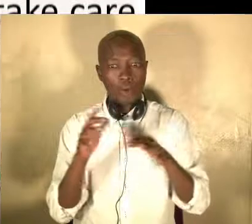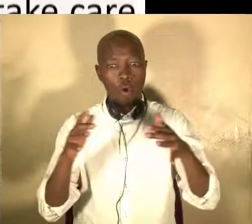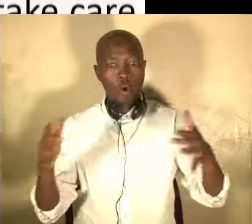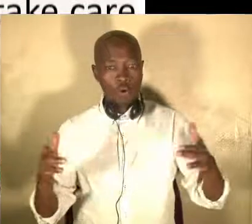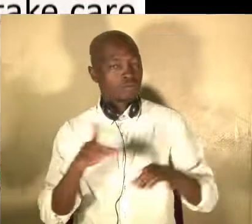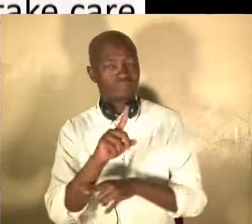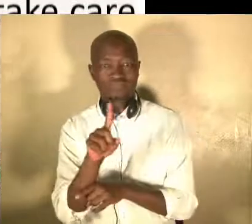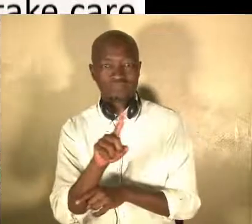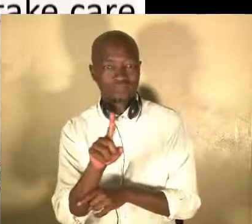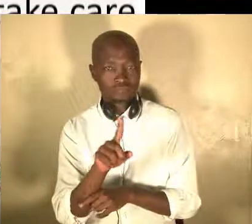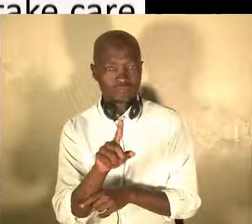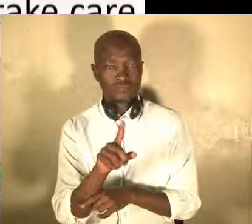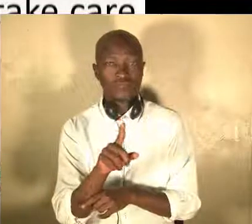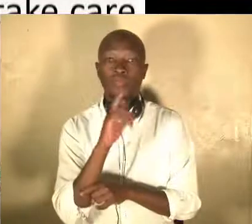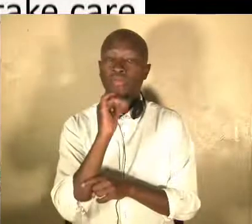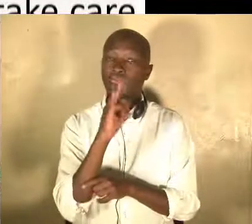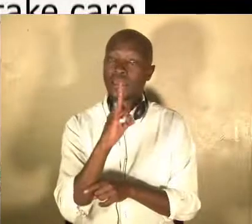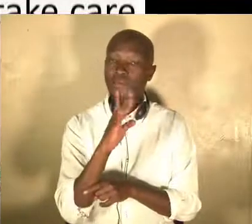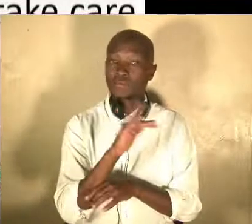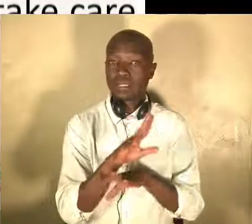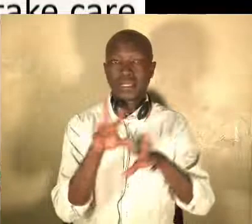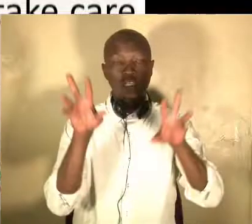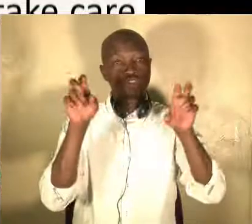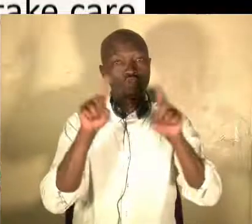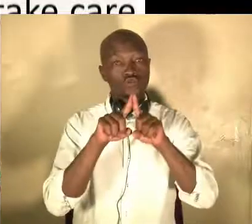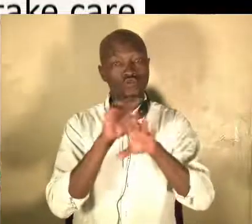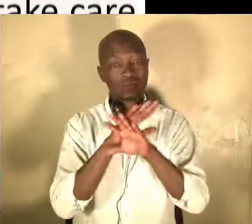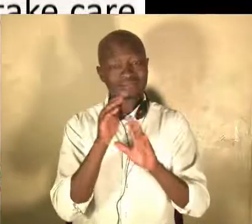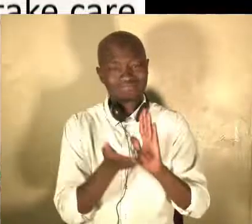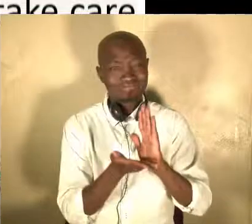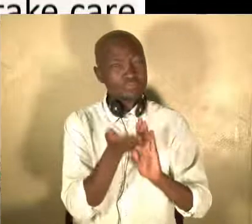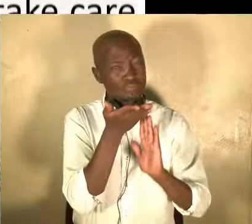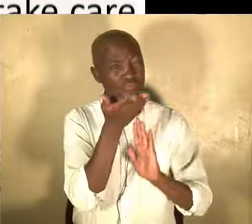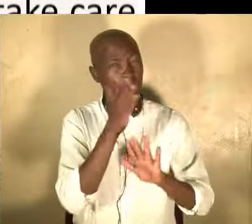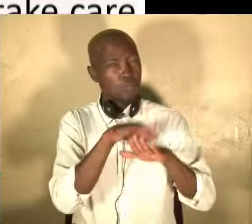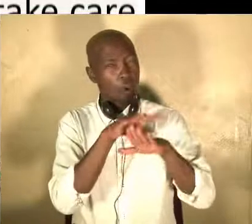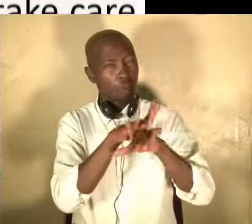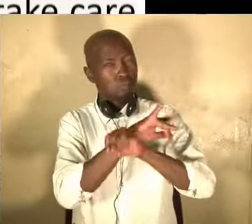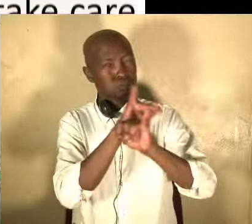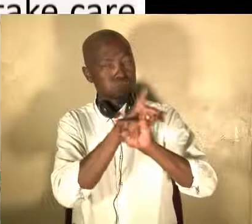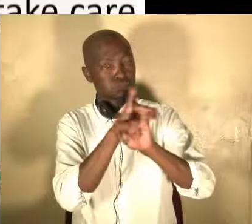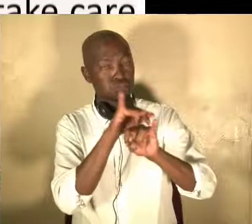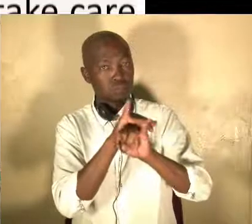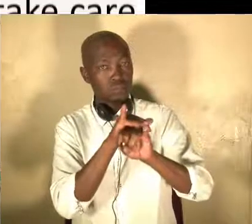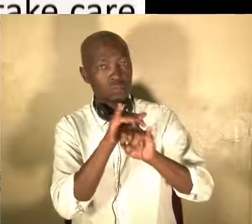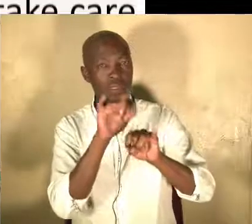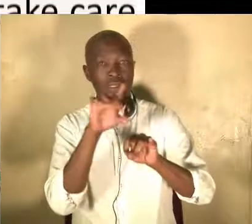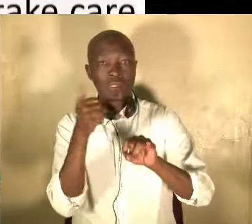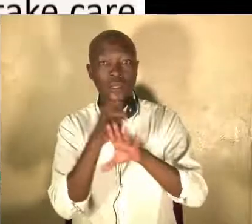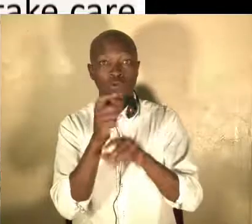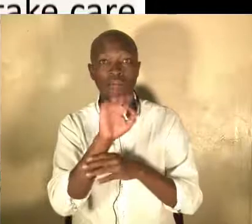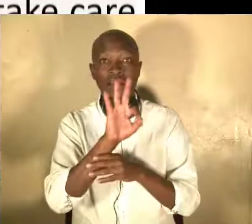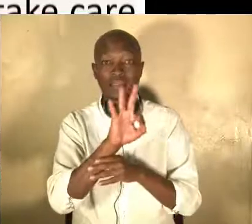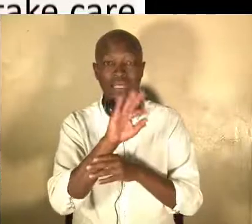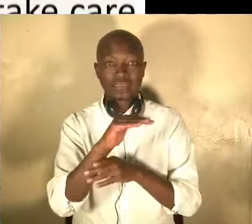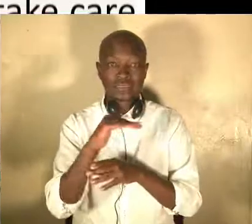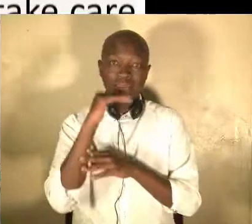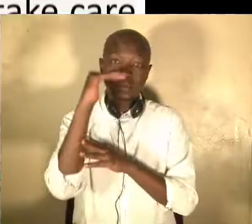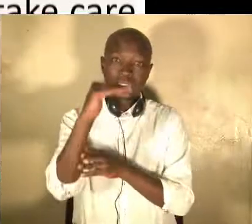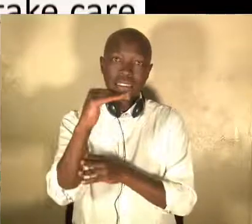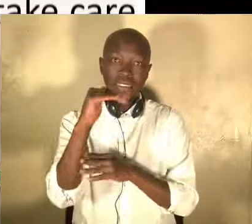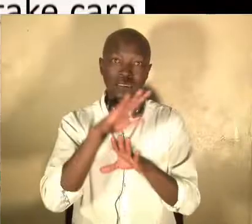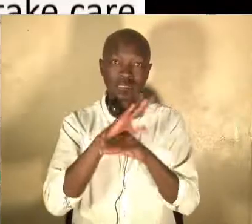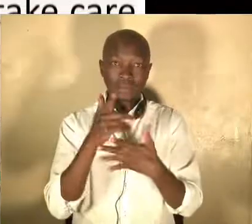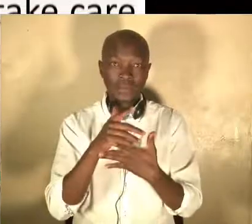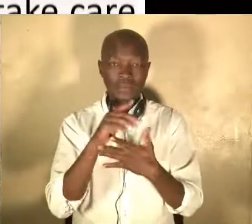more. And if the issue has escalated even further, then we have the third stage, which is